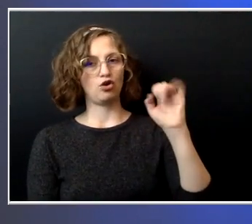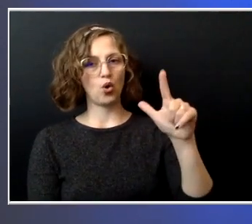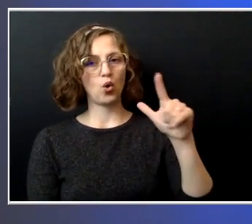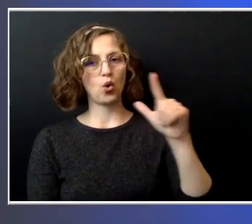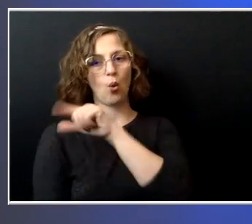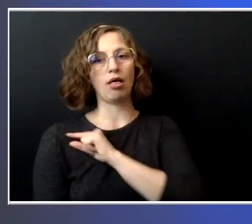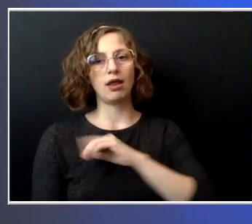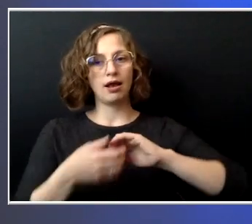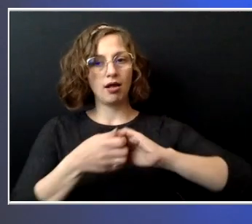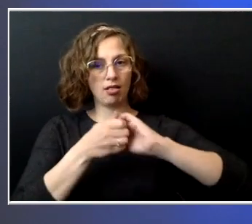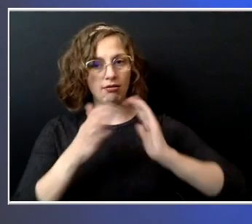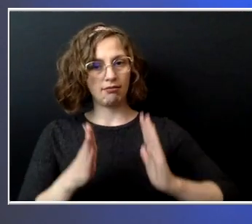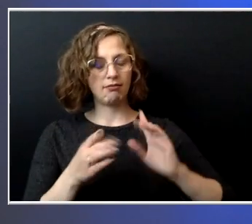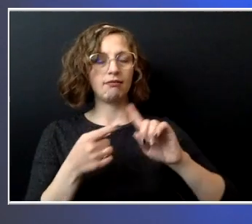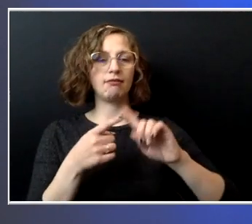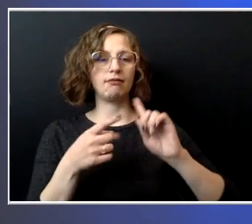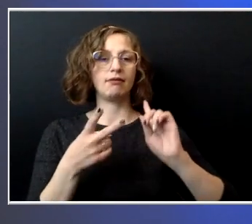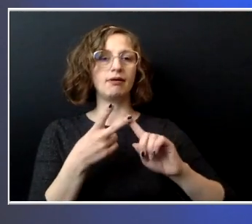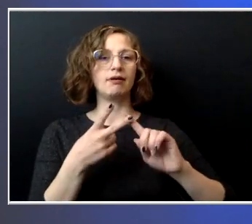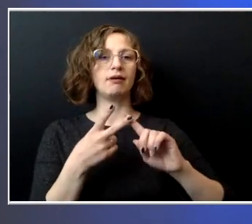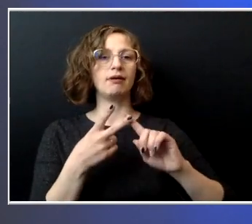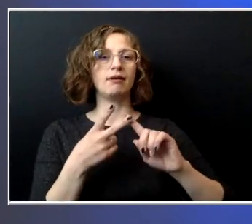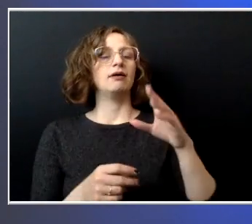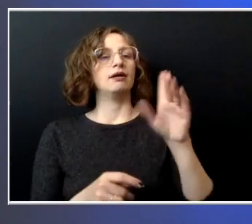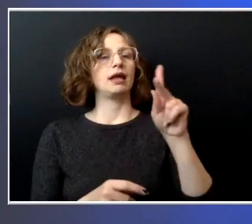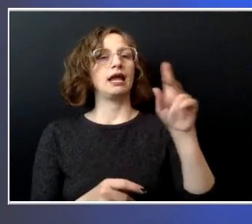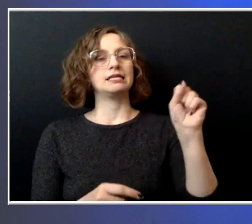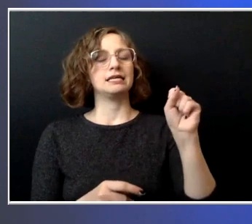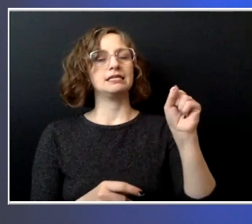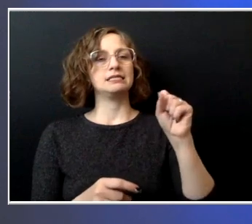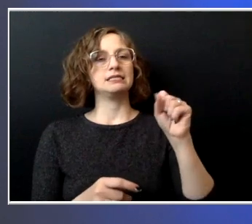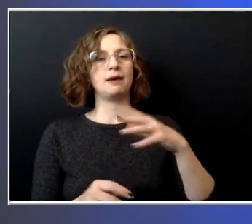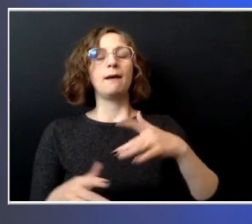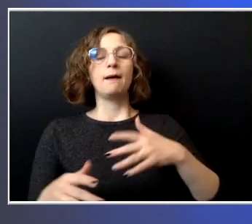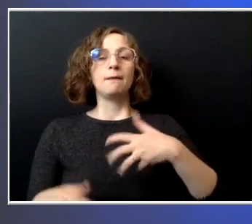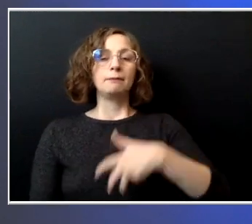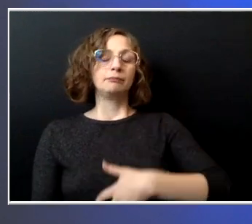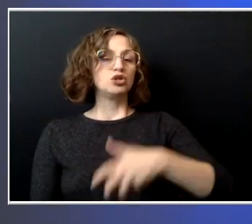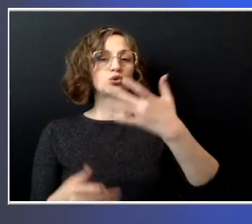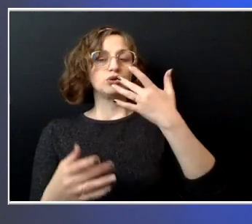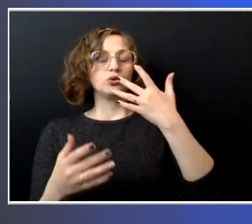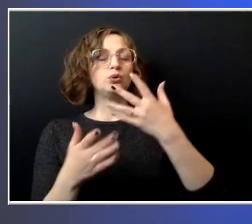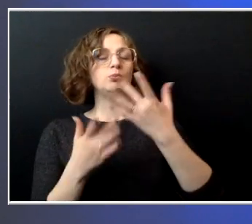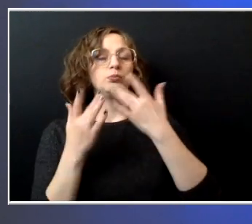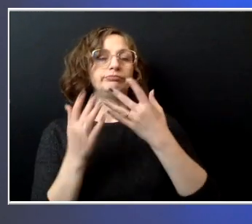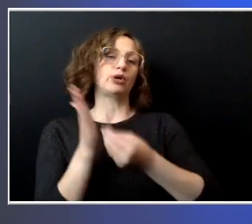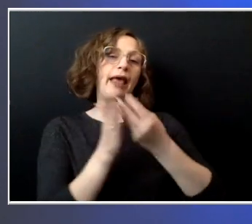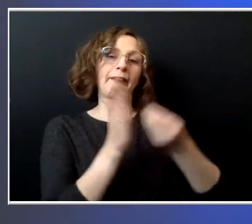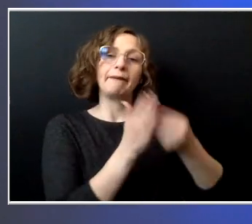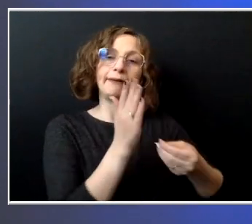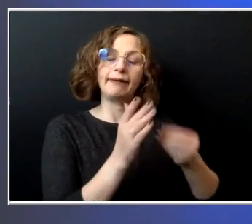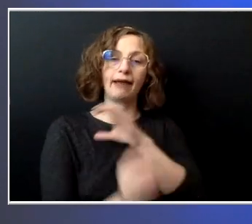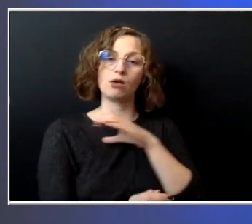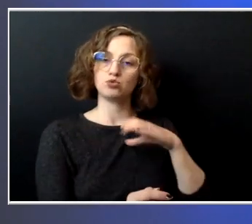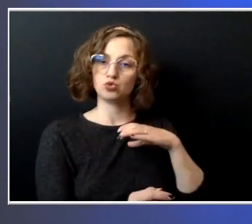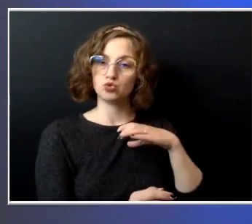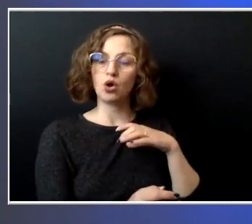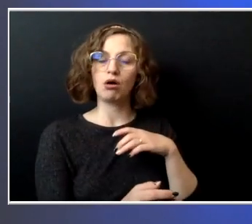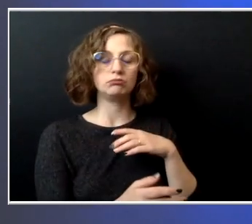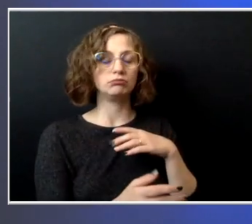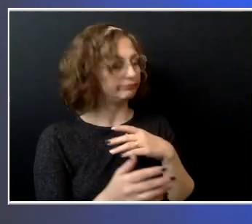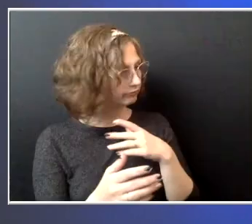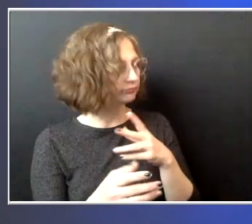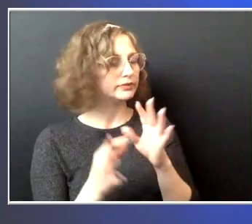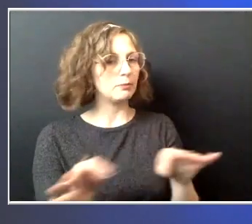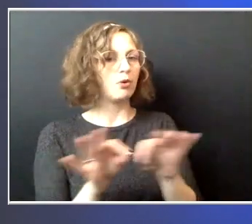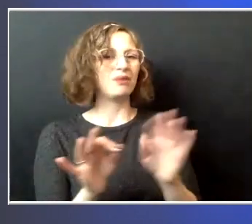Maternal Mortality Council and whatnot. But I think our health systems have to get engaged in the public health side of this.